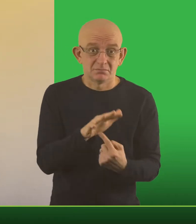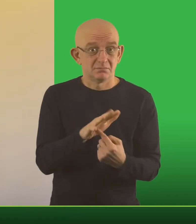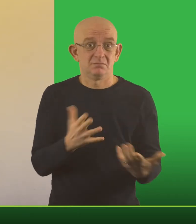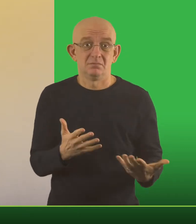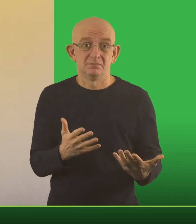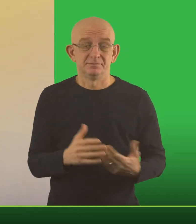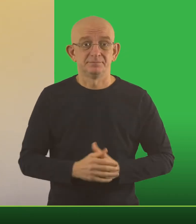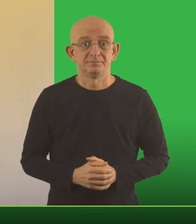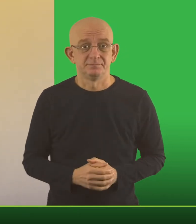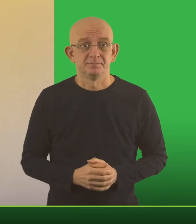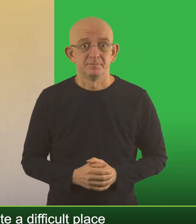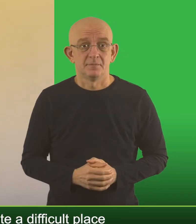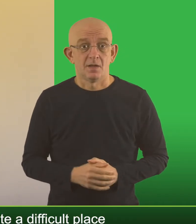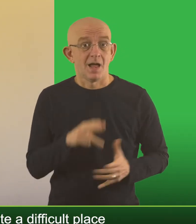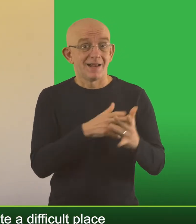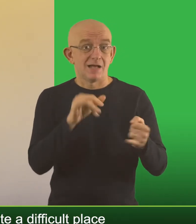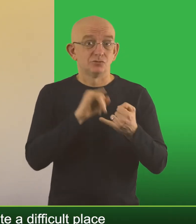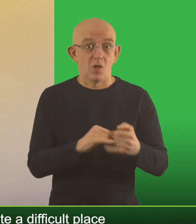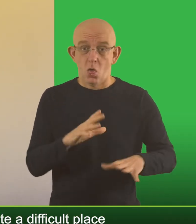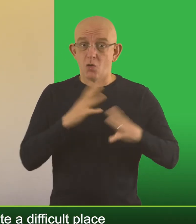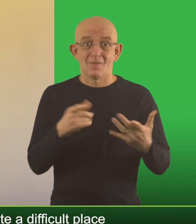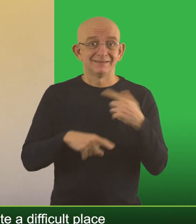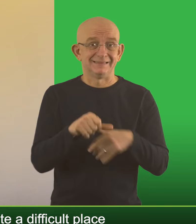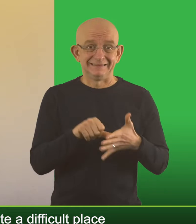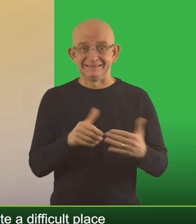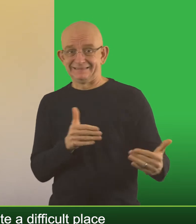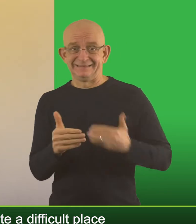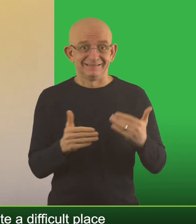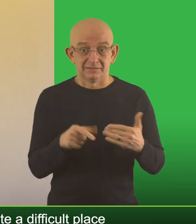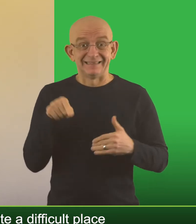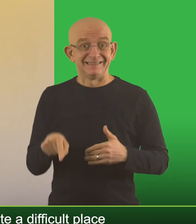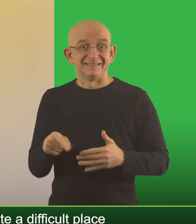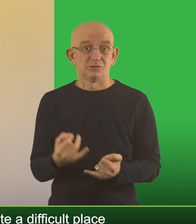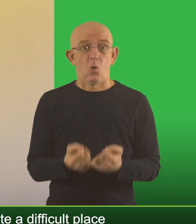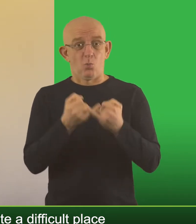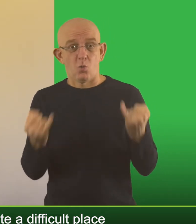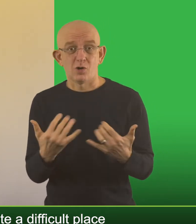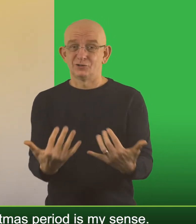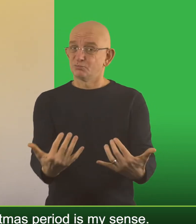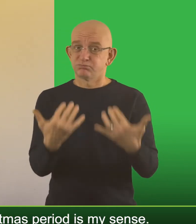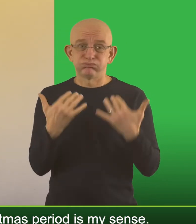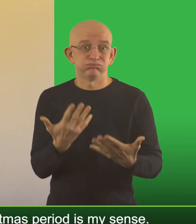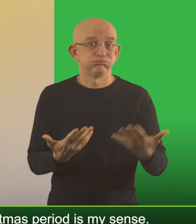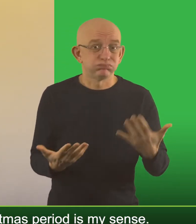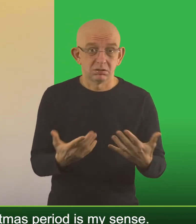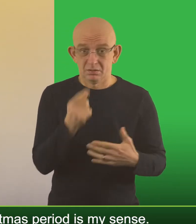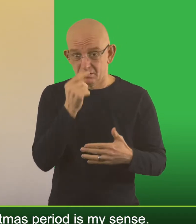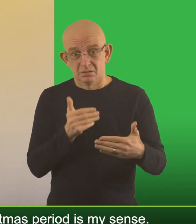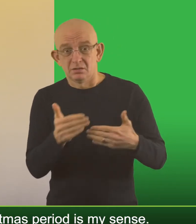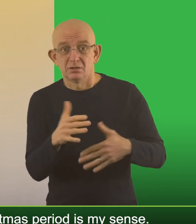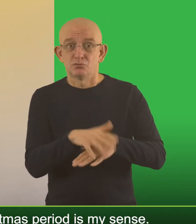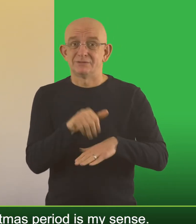enough. So the NHS was already in quite a difficult place, and this is going to make it worse, probably going